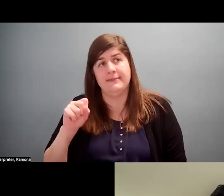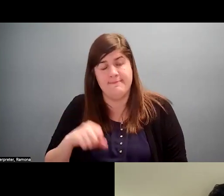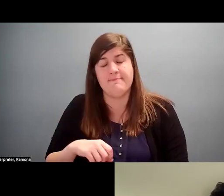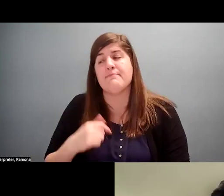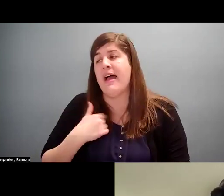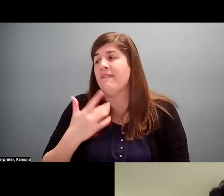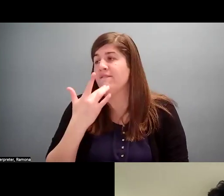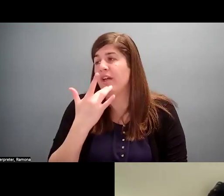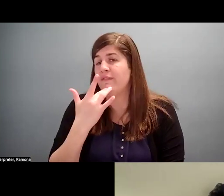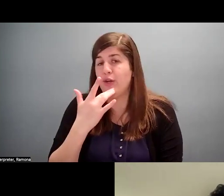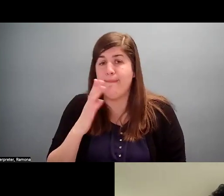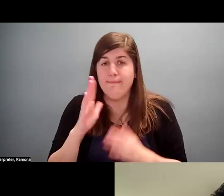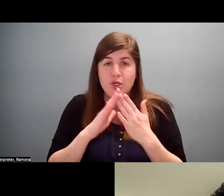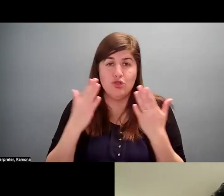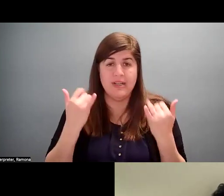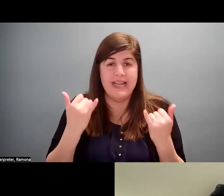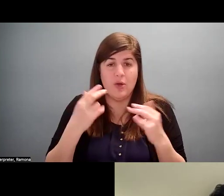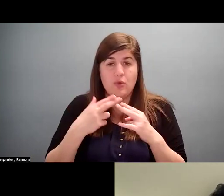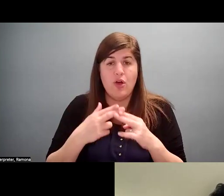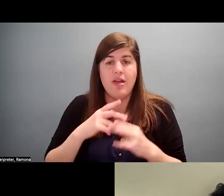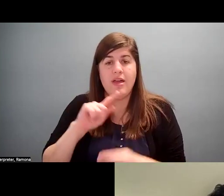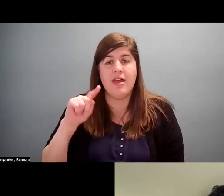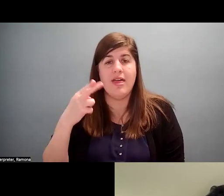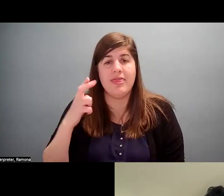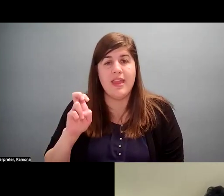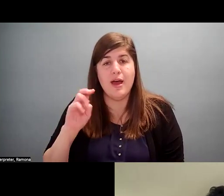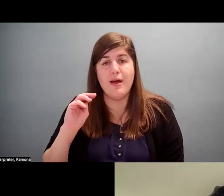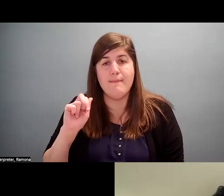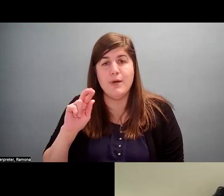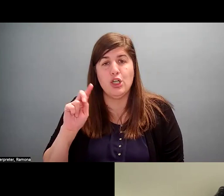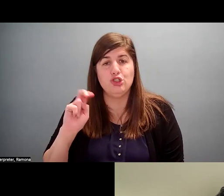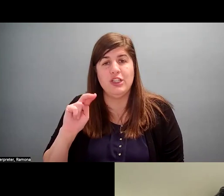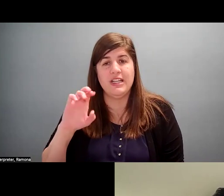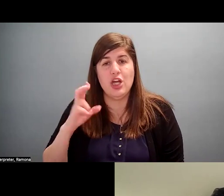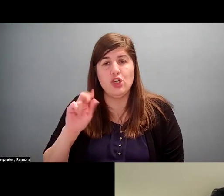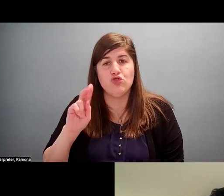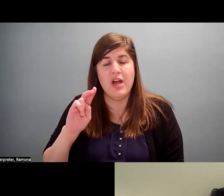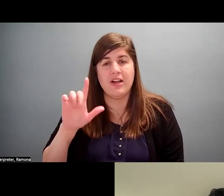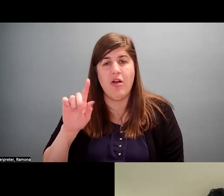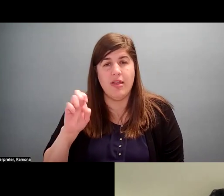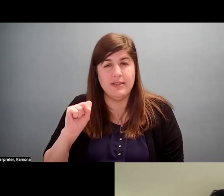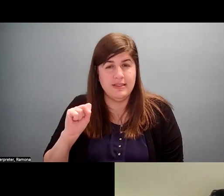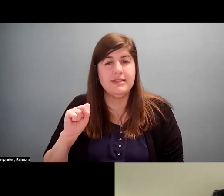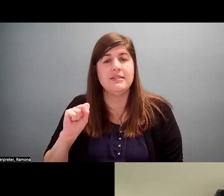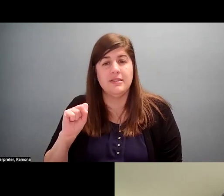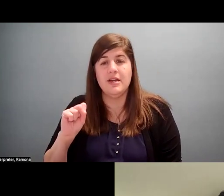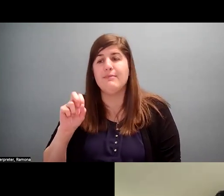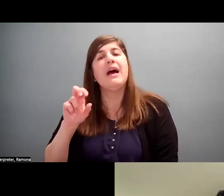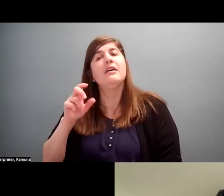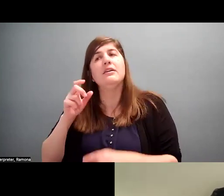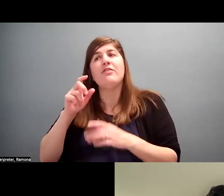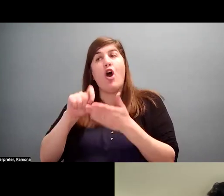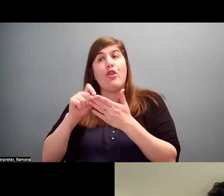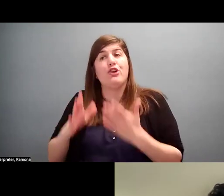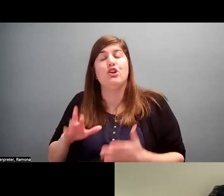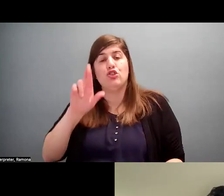my favorite book right now is called The Martian Chronicles by Ray Bradbury, and it Mhm. kind of tells it's like a